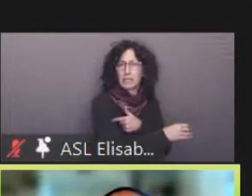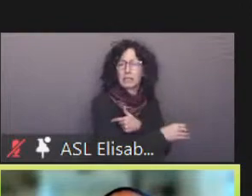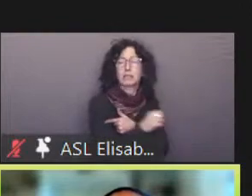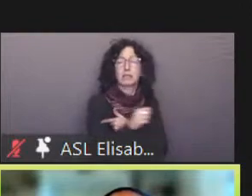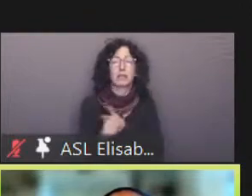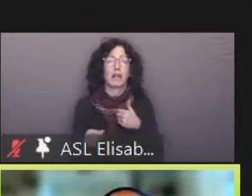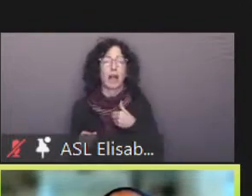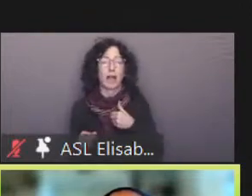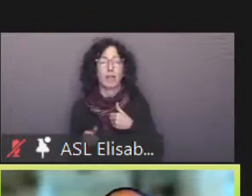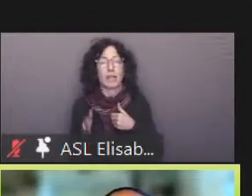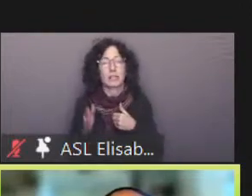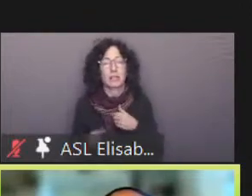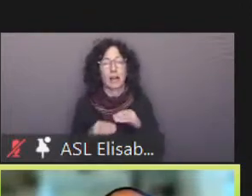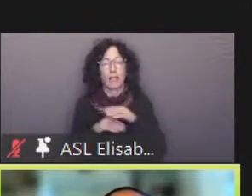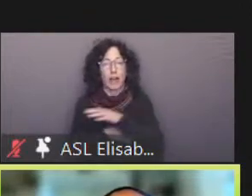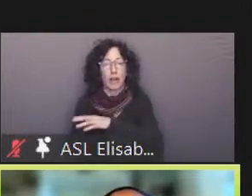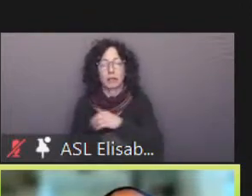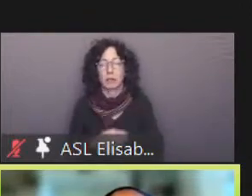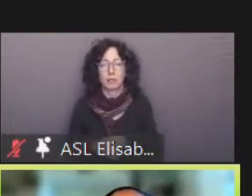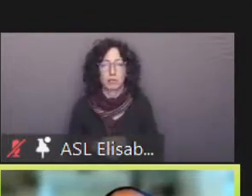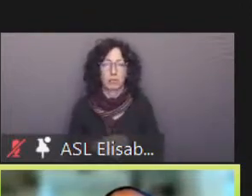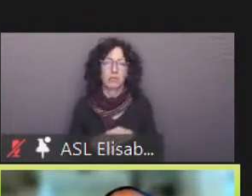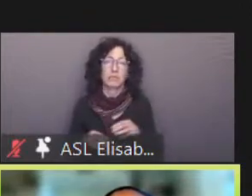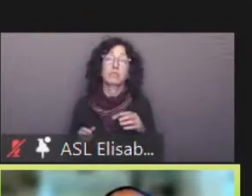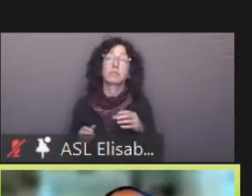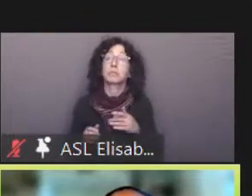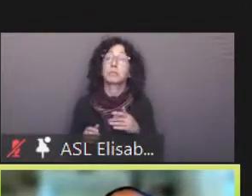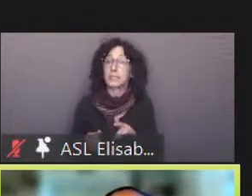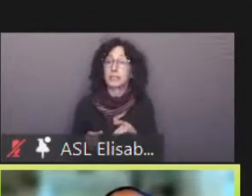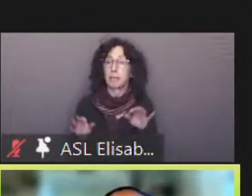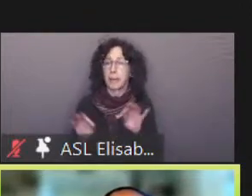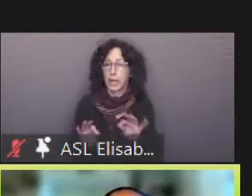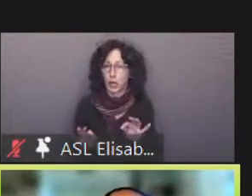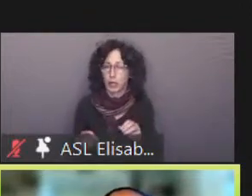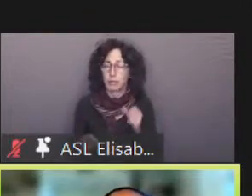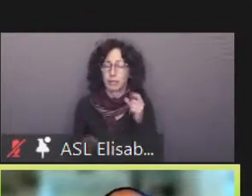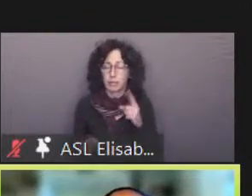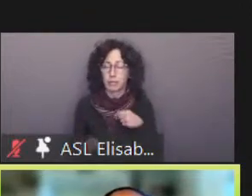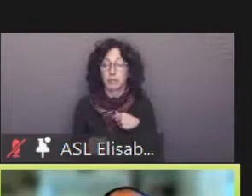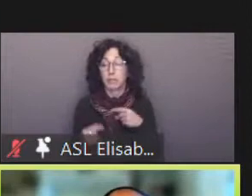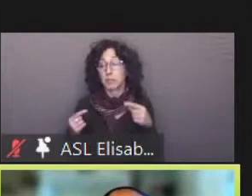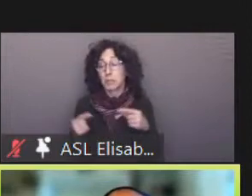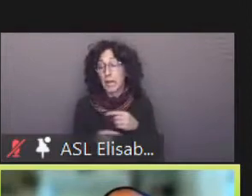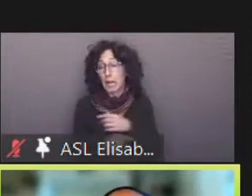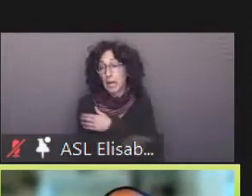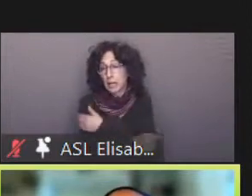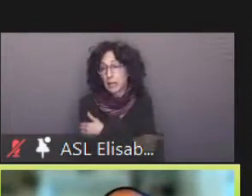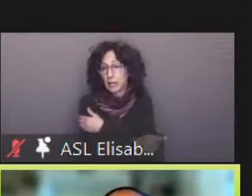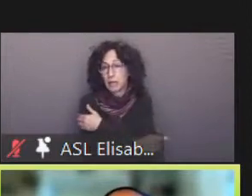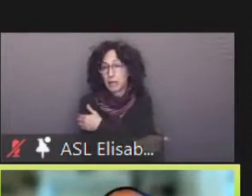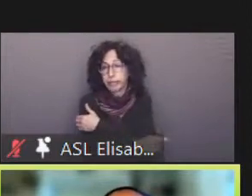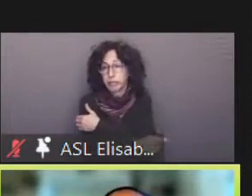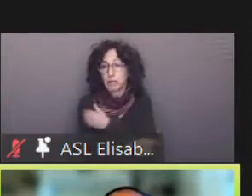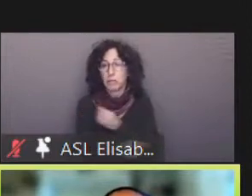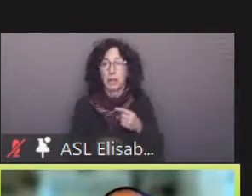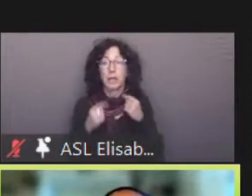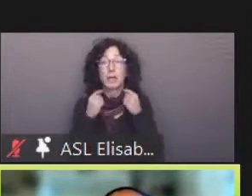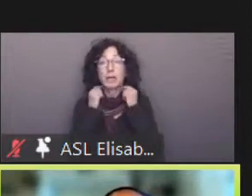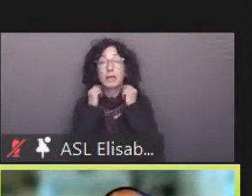minor. There's pain from the injection. There might be swollen lymph nodes or